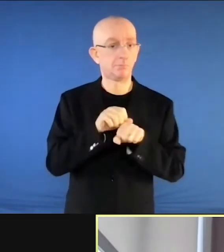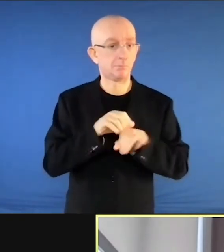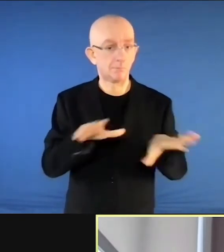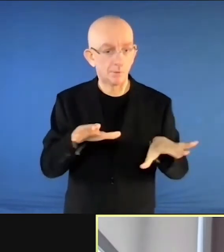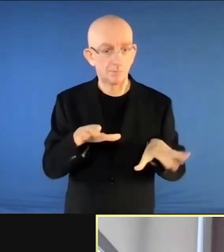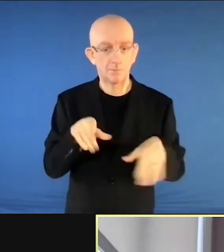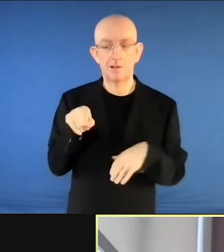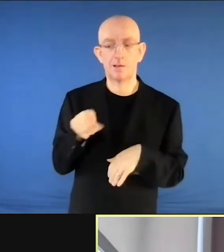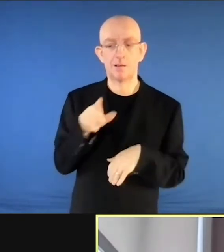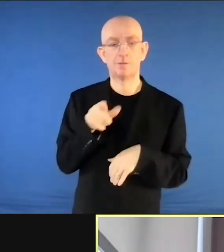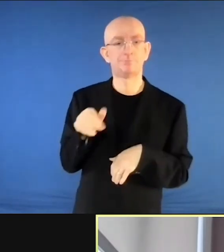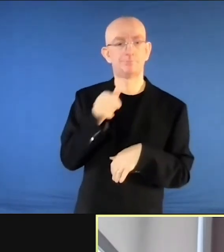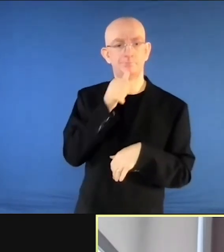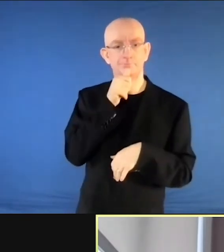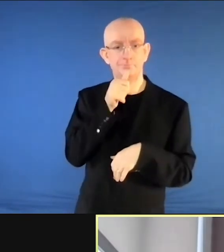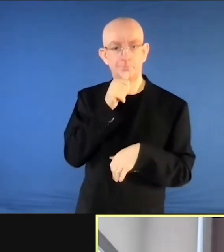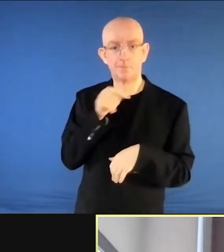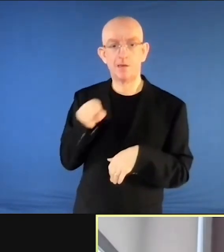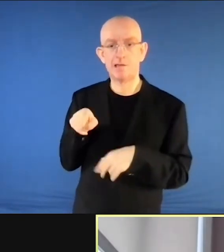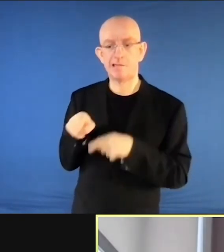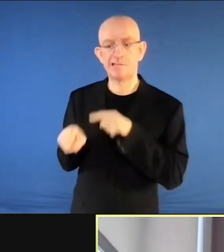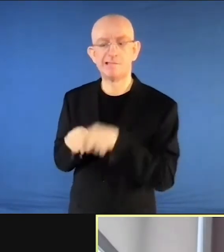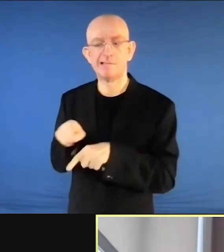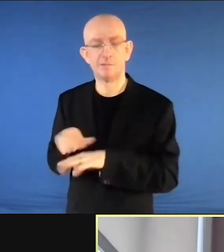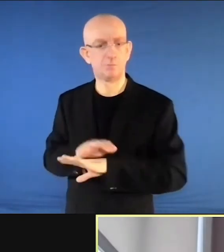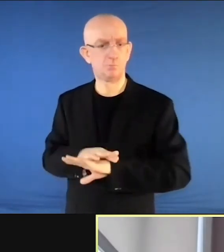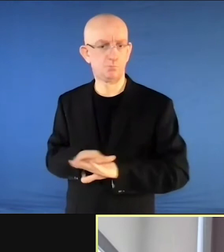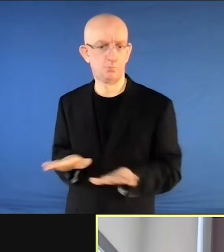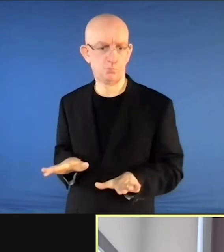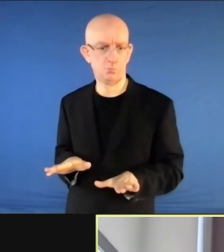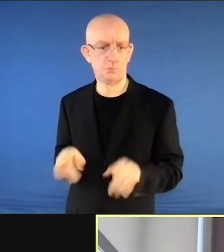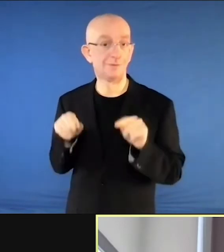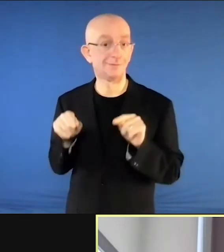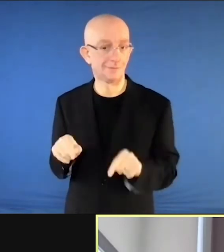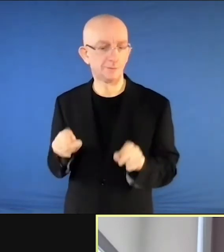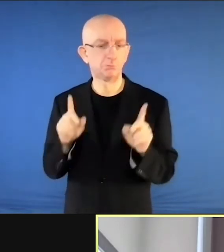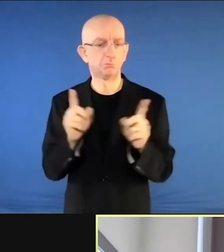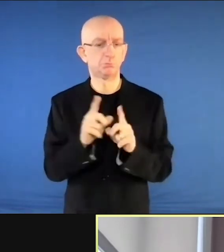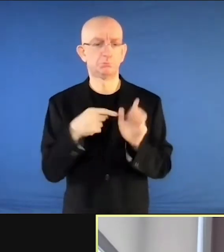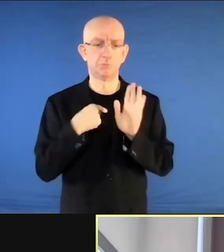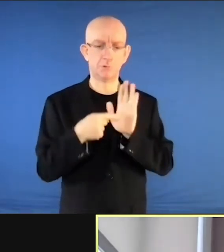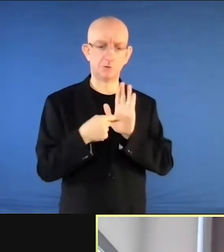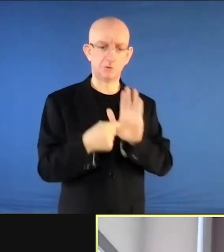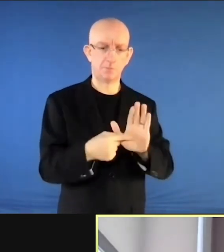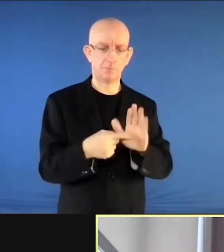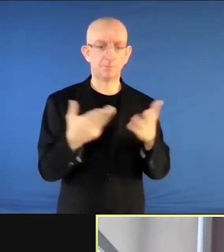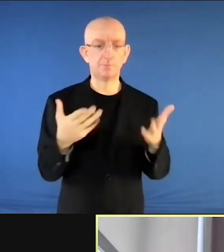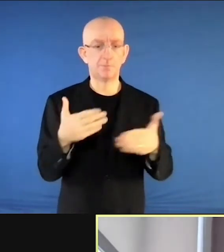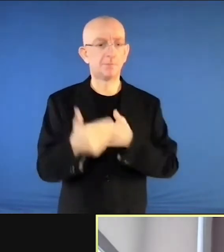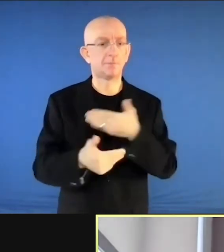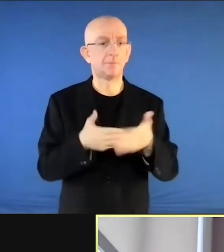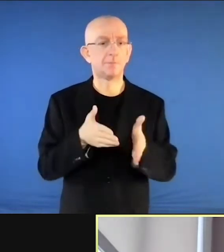context, for example, and to specific challenges of forced migration that I previously mentioned.